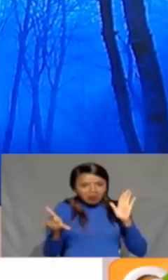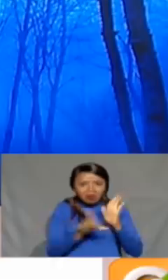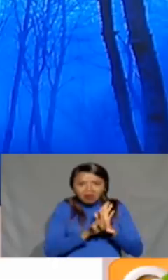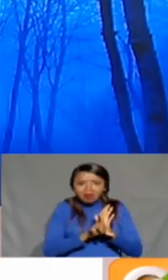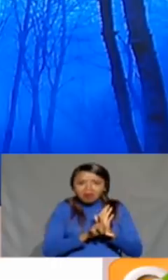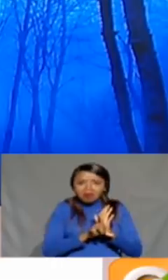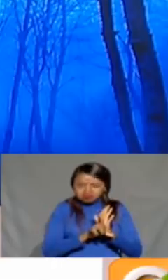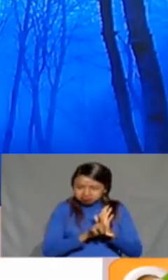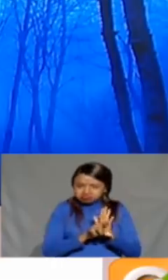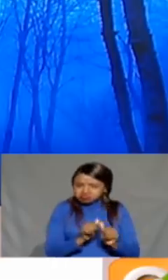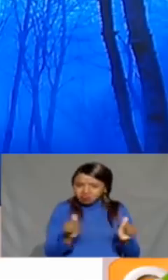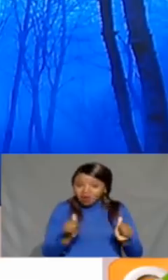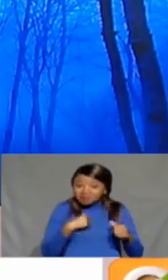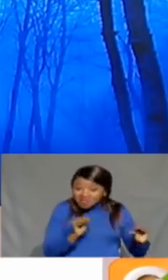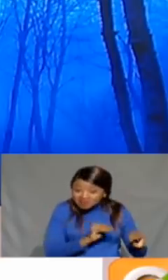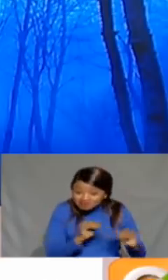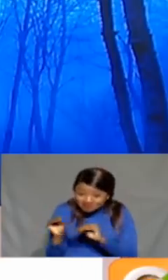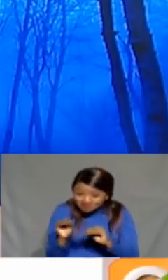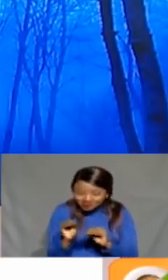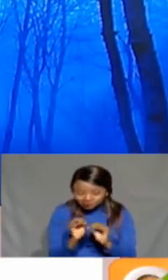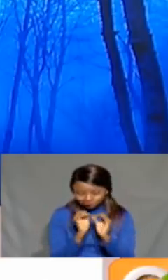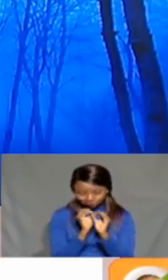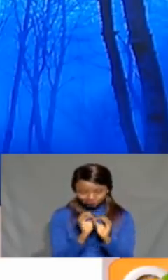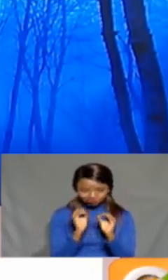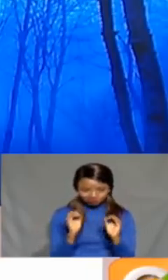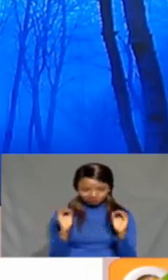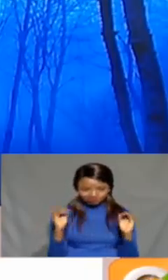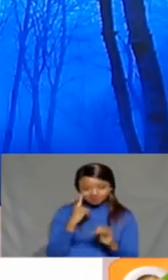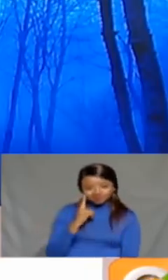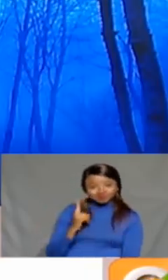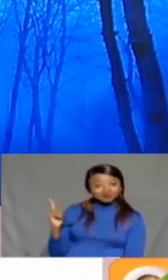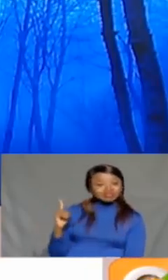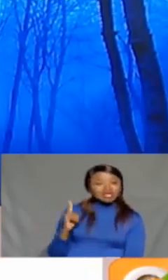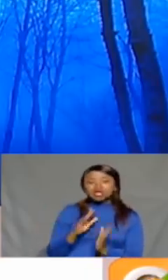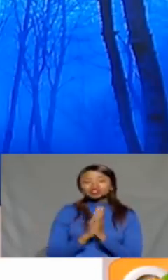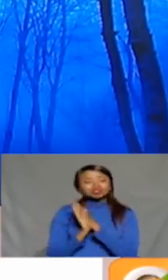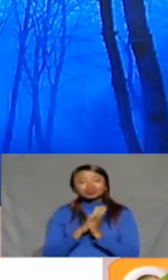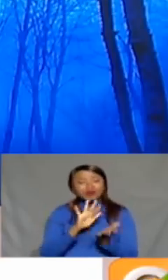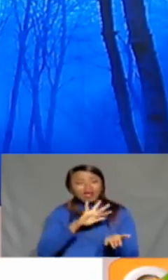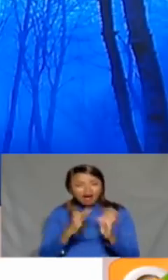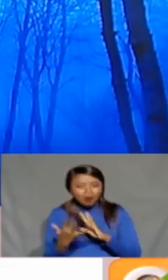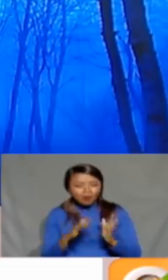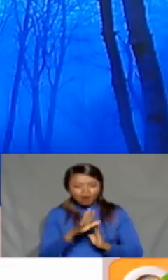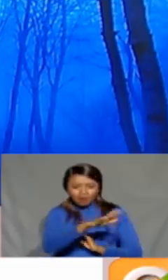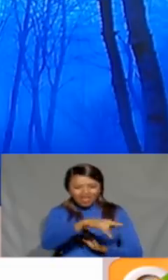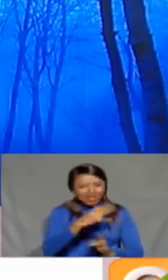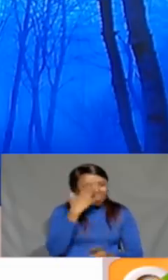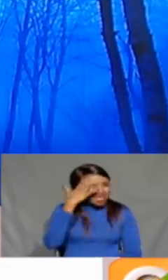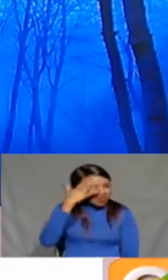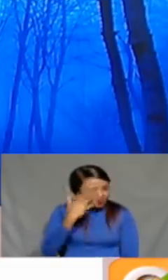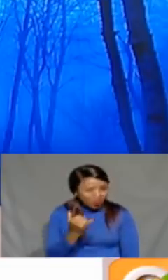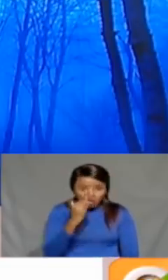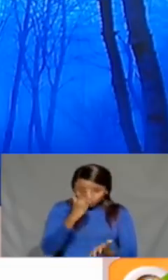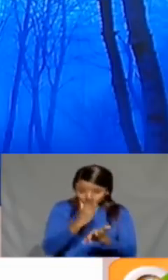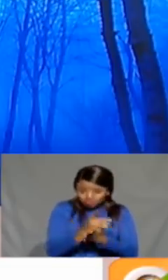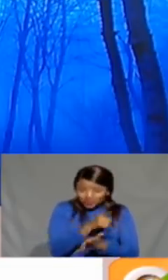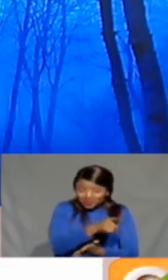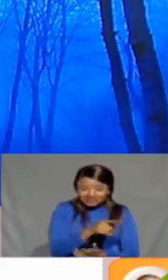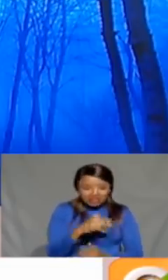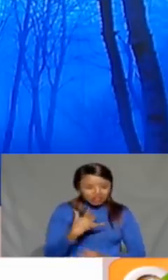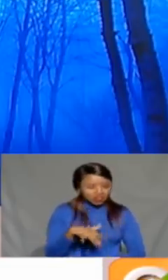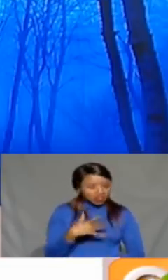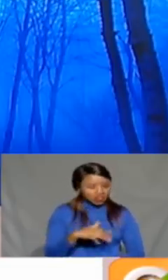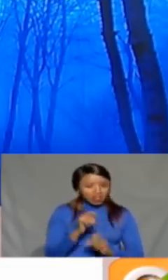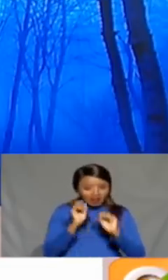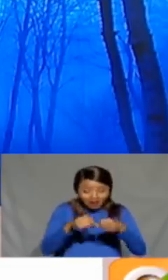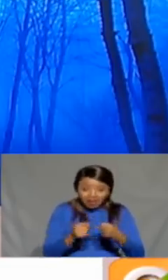rather legally, and won't move. And Oxycolia reports on the contested issues and why it is a make or break